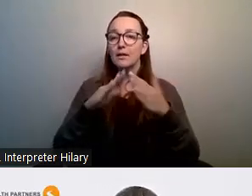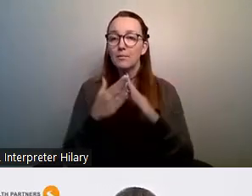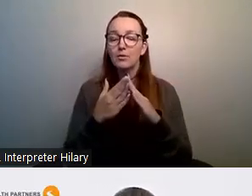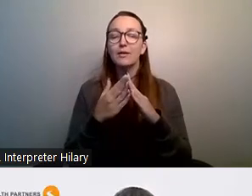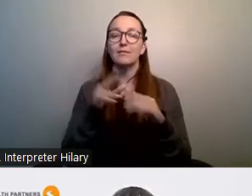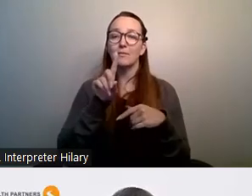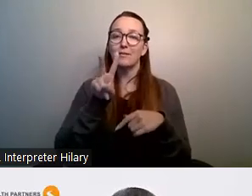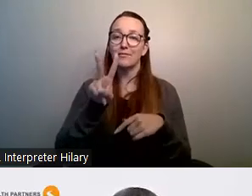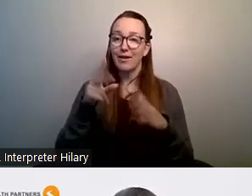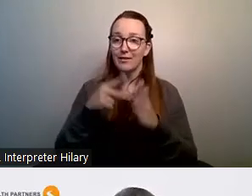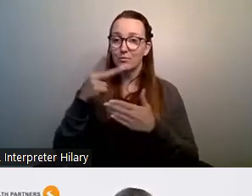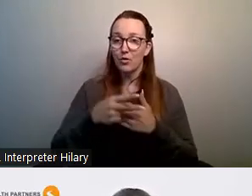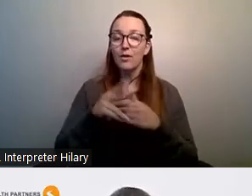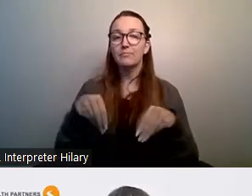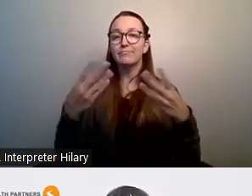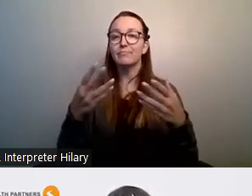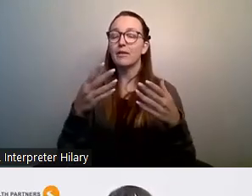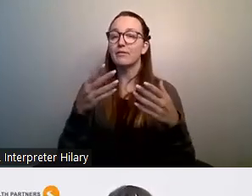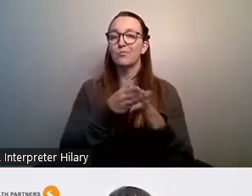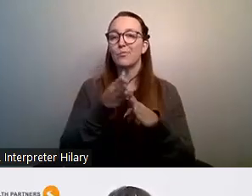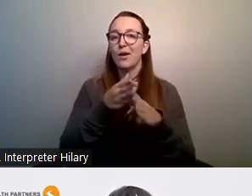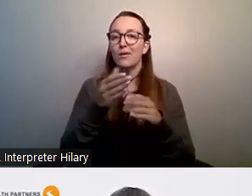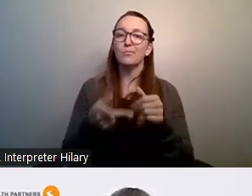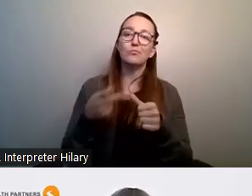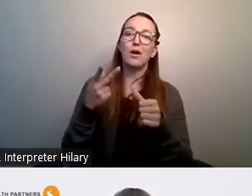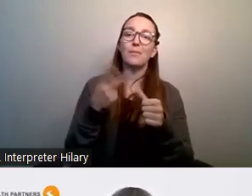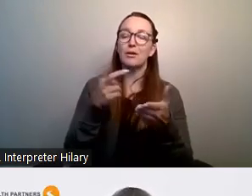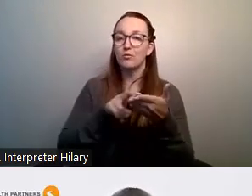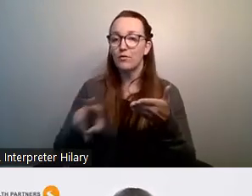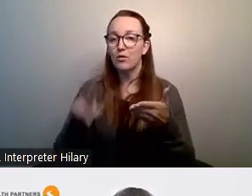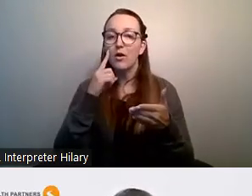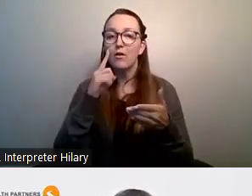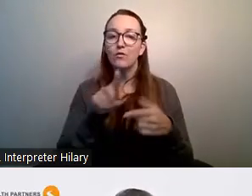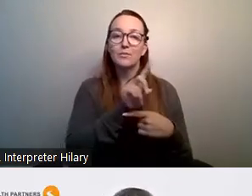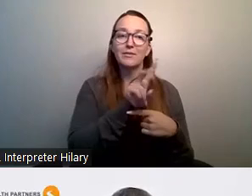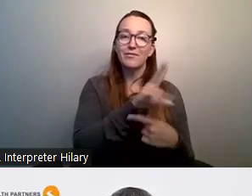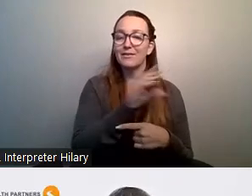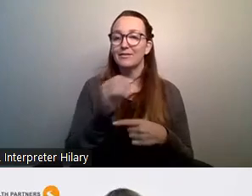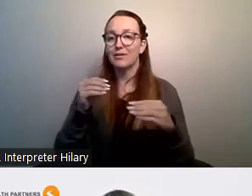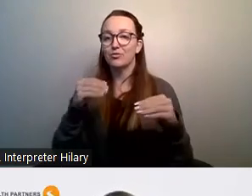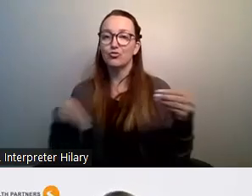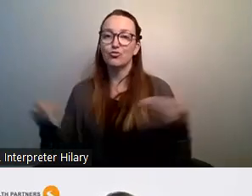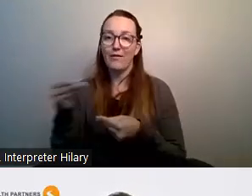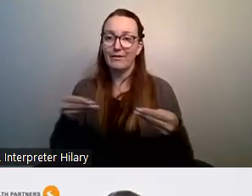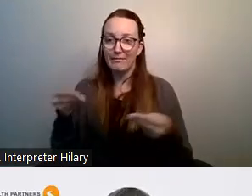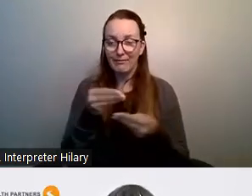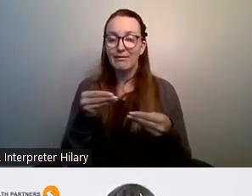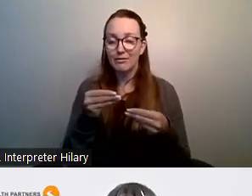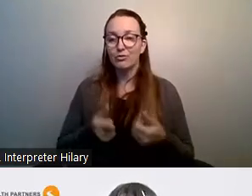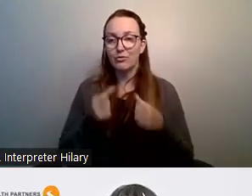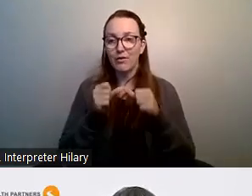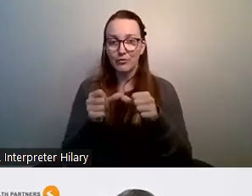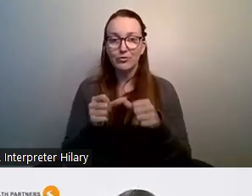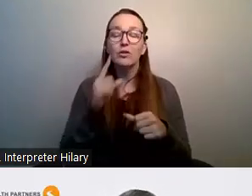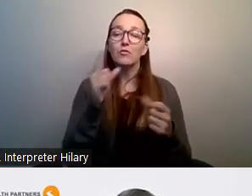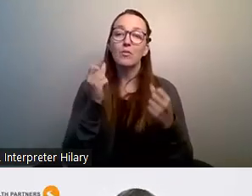often serve as primary referrals for both domestic violence and trafficking survivors. In fact, for many survivors of trafficking,